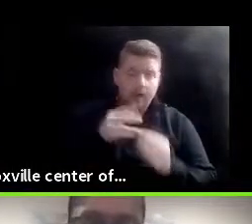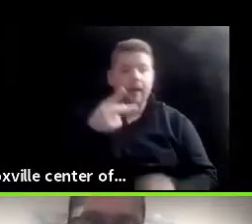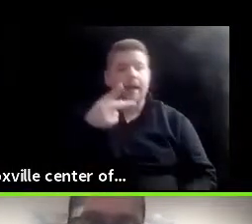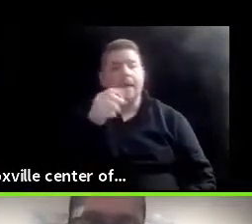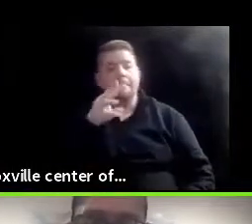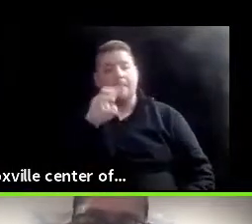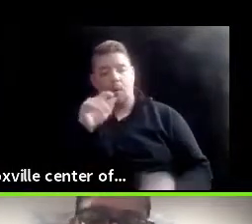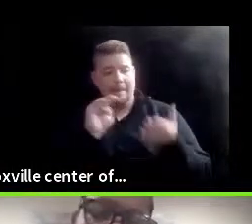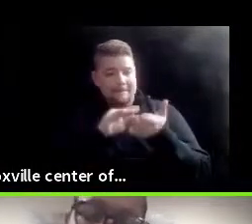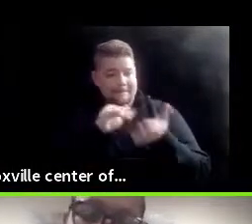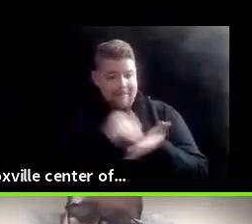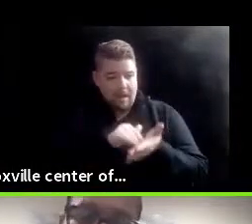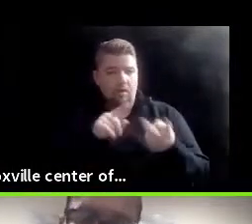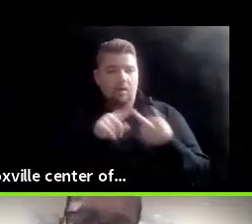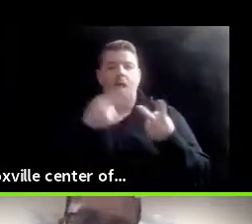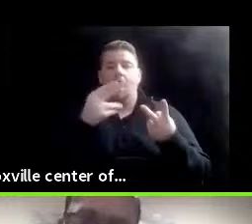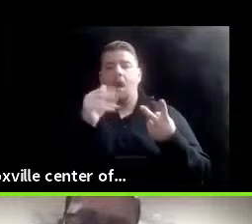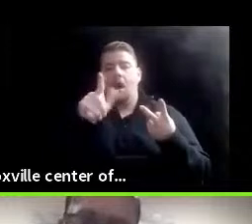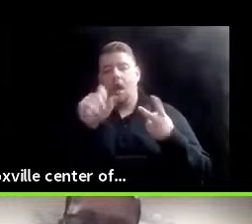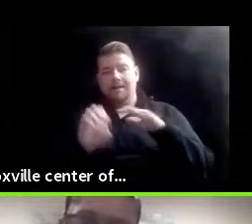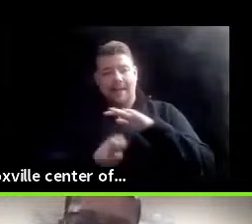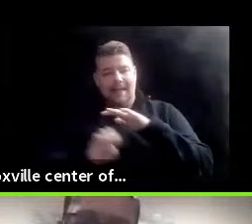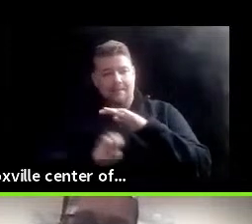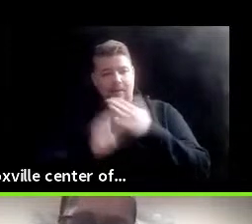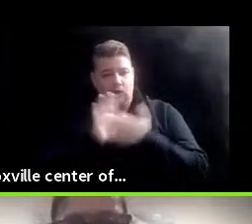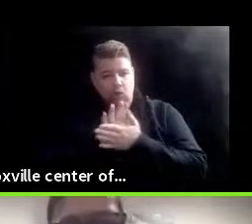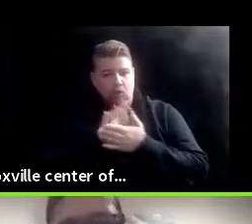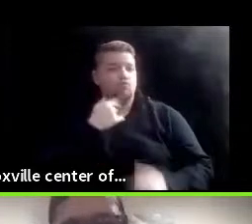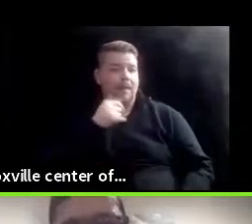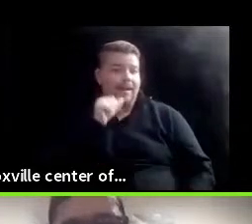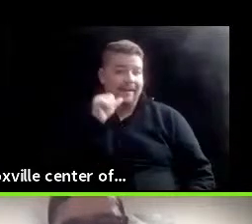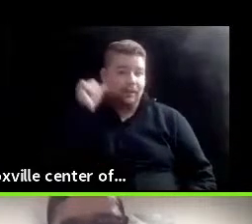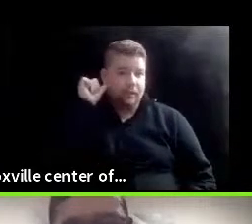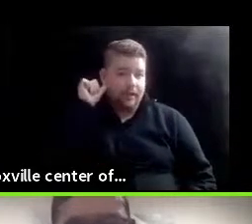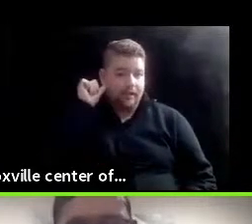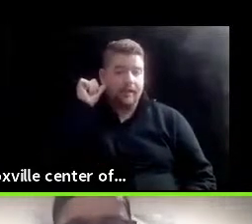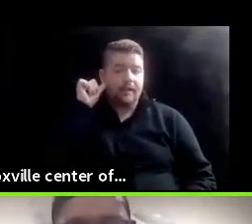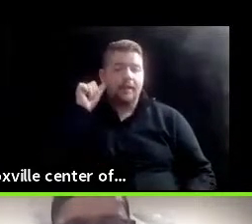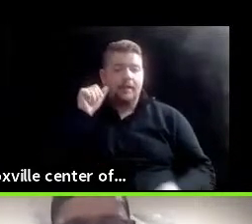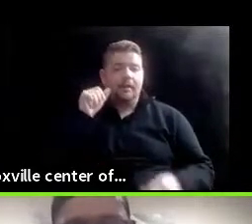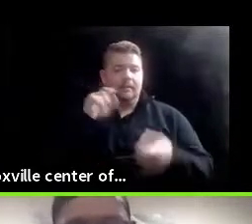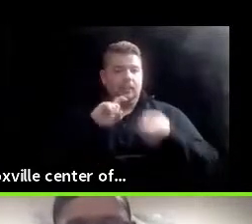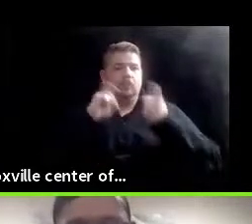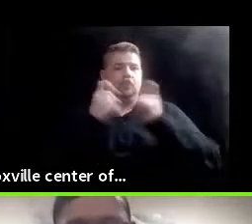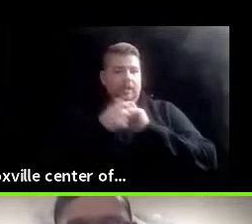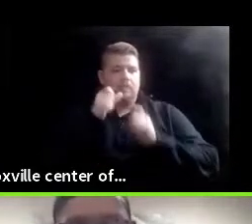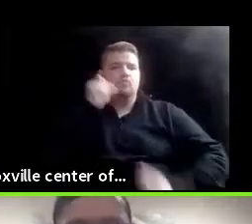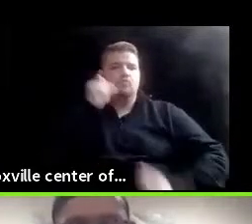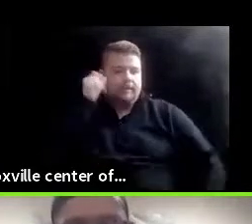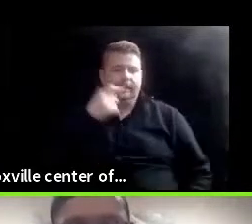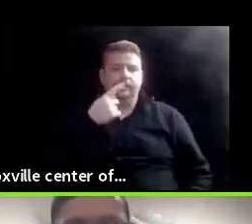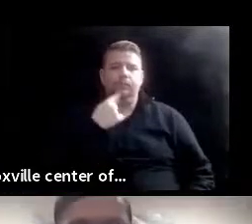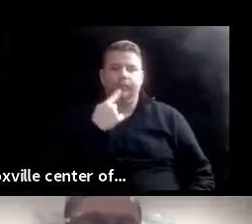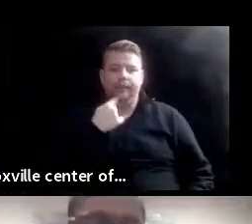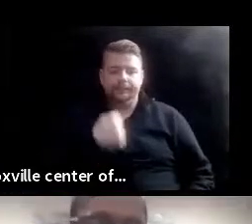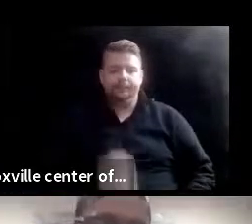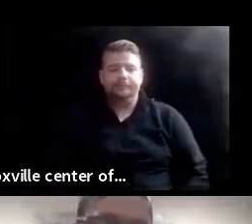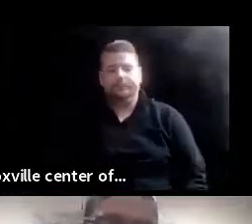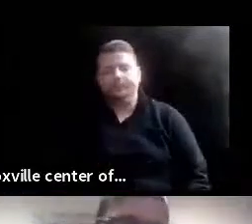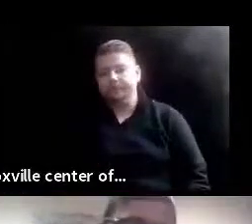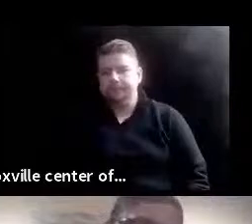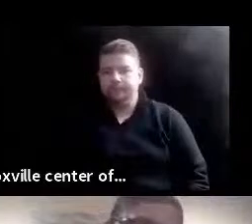Middle and Hawes Elementary were red yesterday. They turned those red yesterday. Okay,